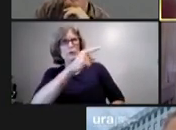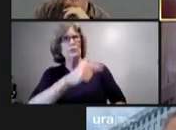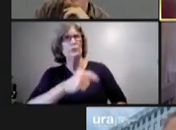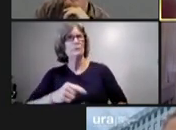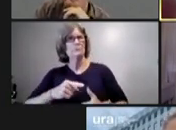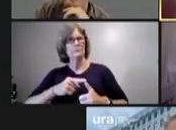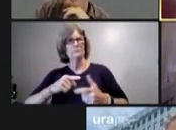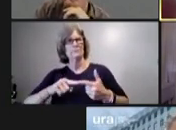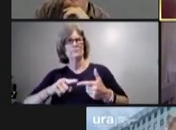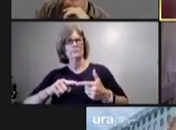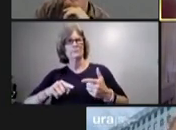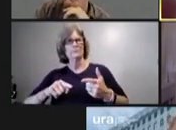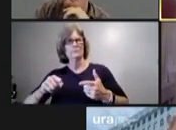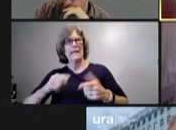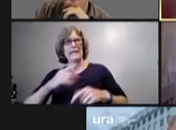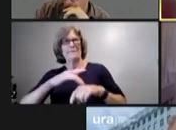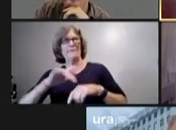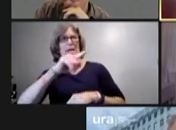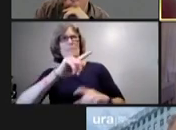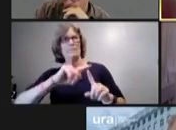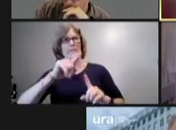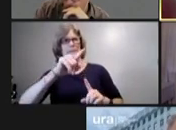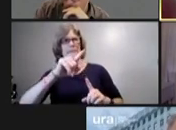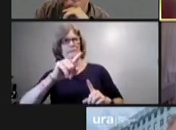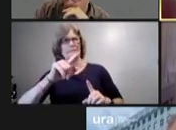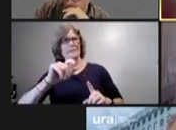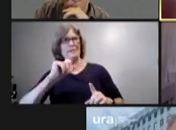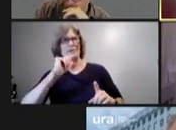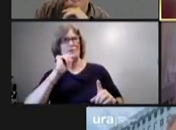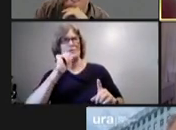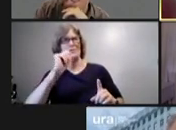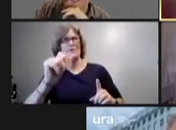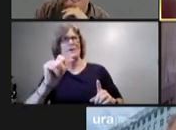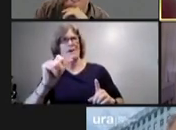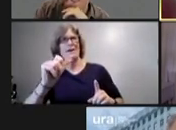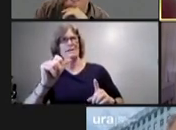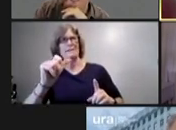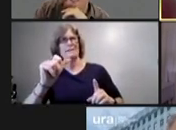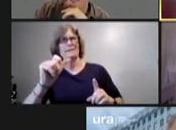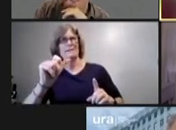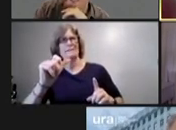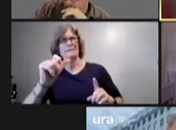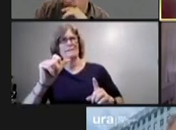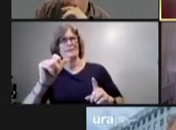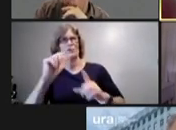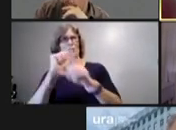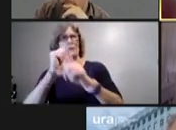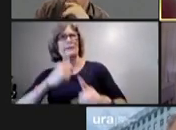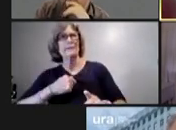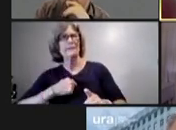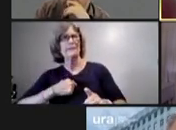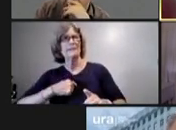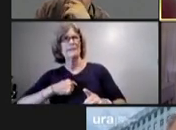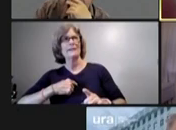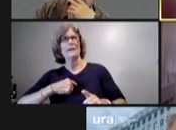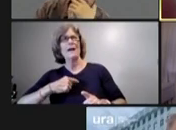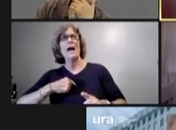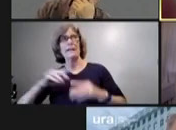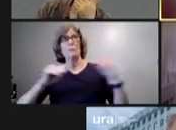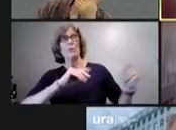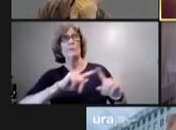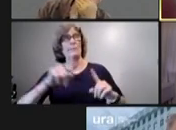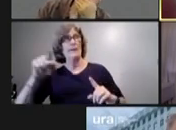now available, and not simply available, but that you're welcome. And so this consideration of, I'm curious if anyone in